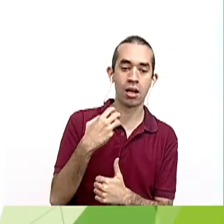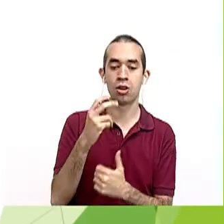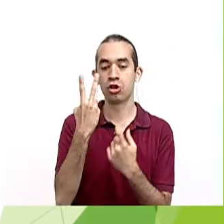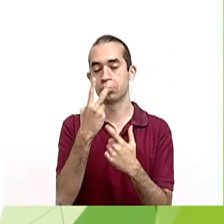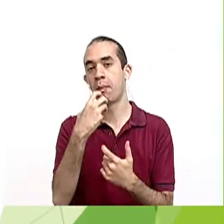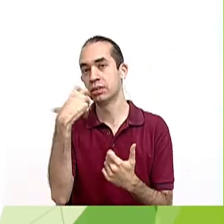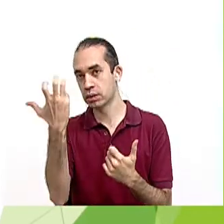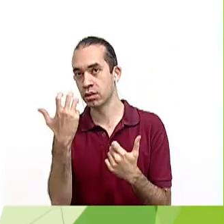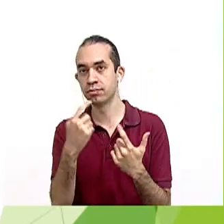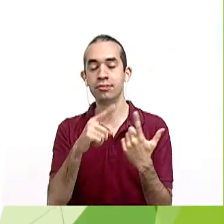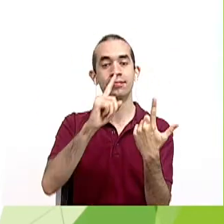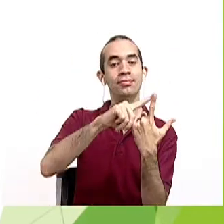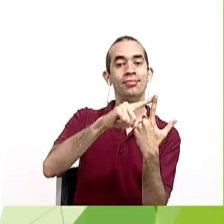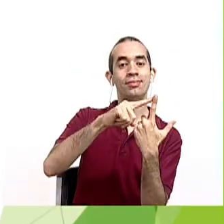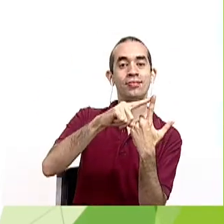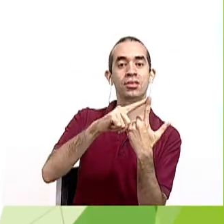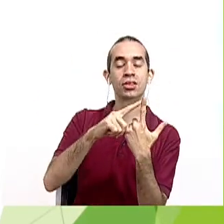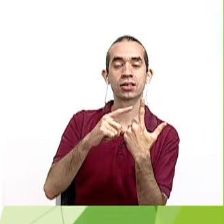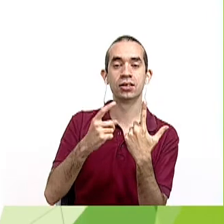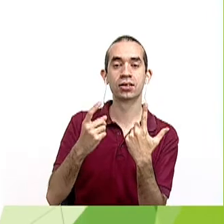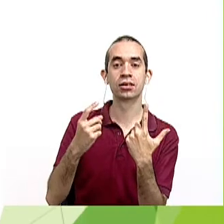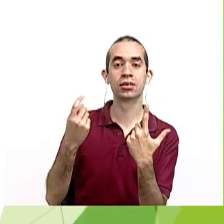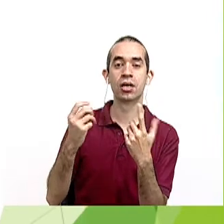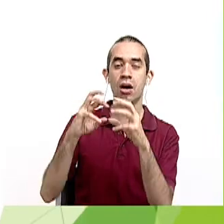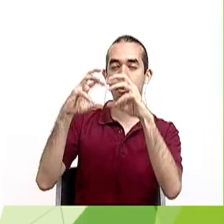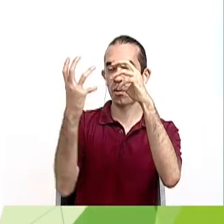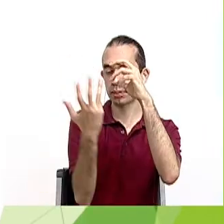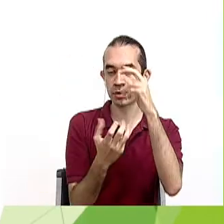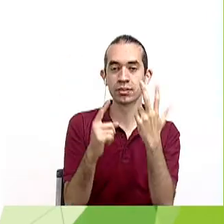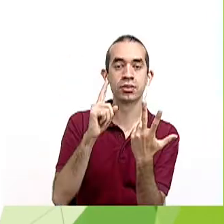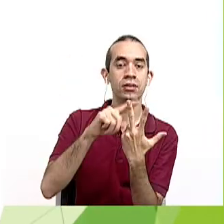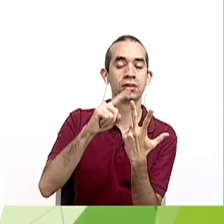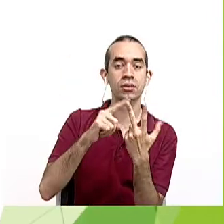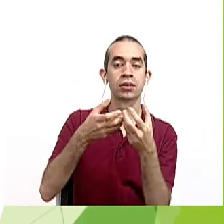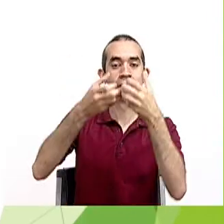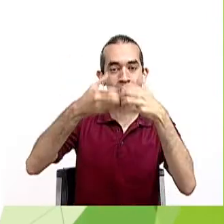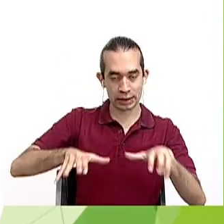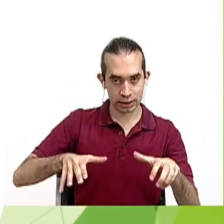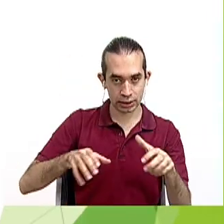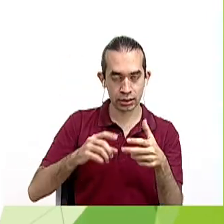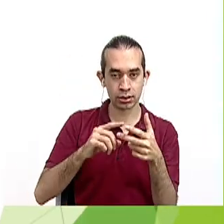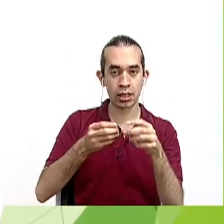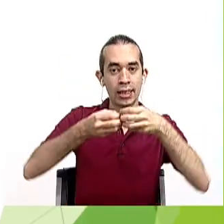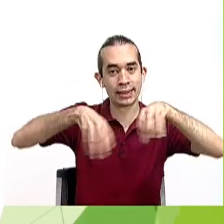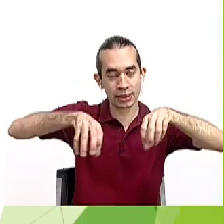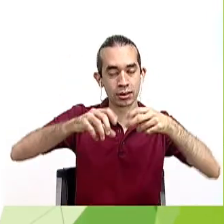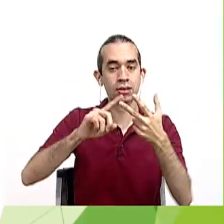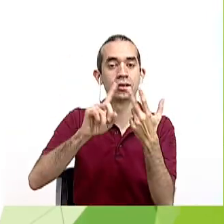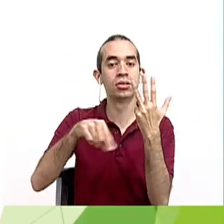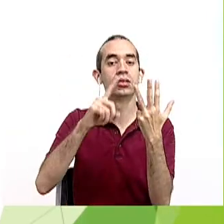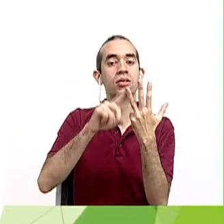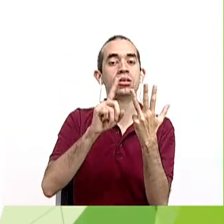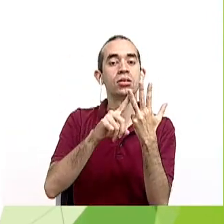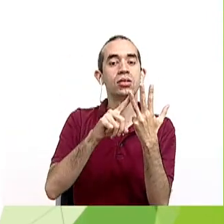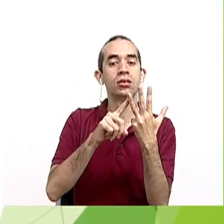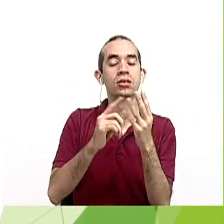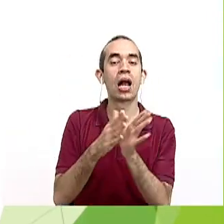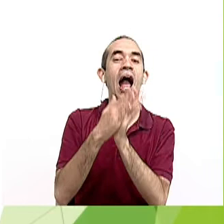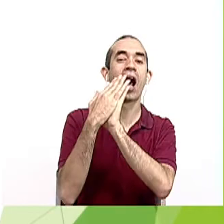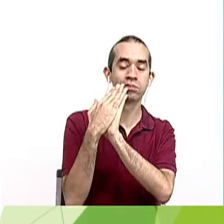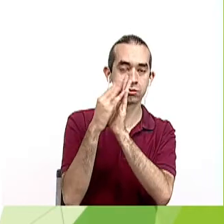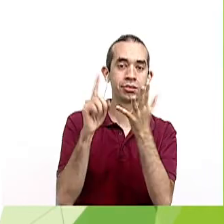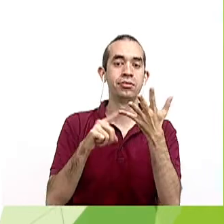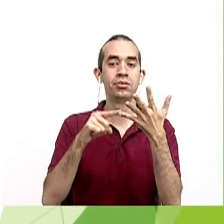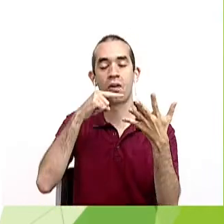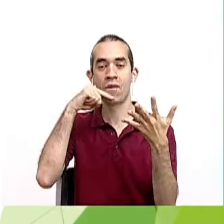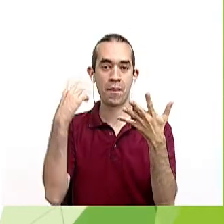right? The grapes, eggs, a sandwich, and tomatoes. Now, let's look at